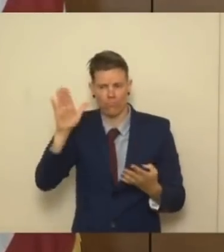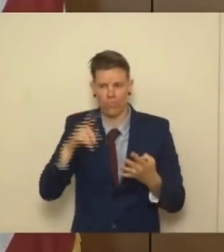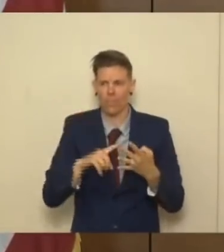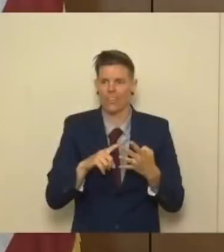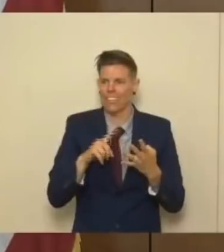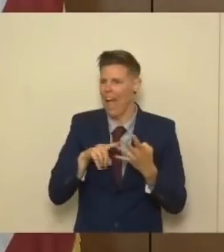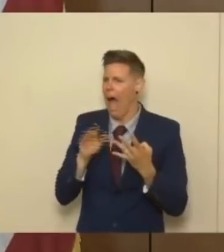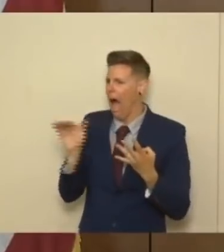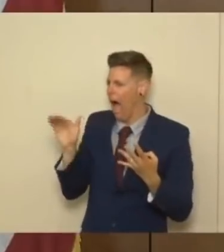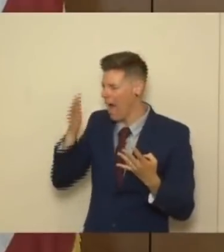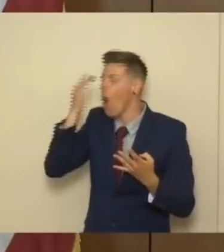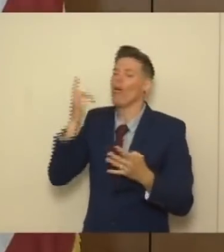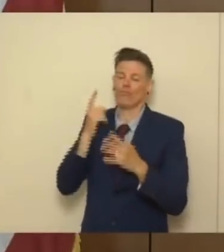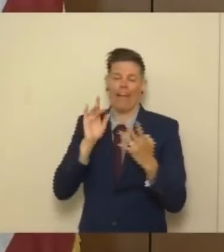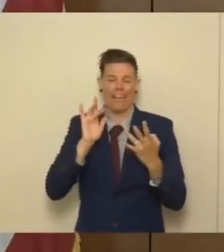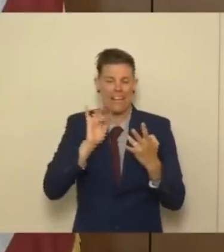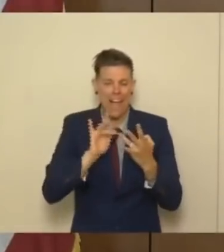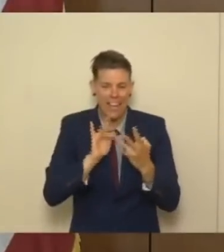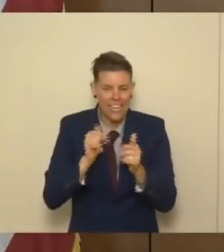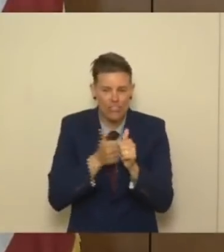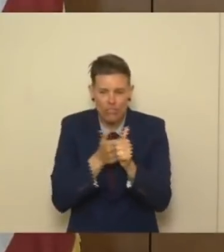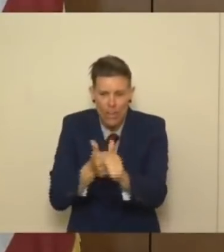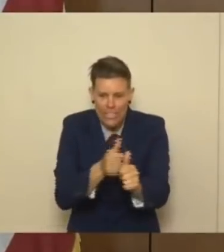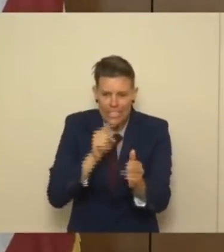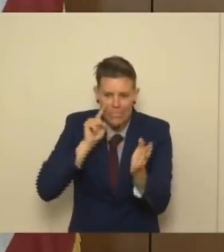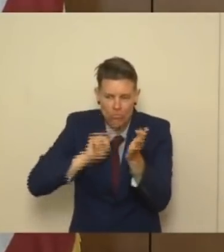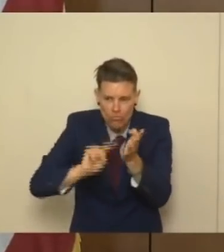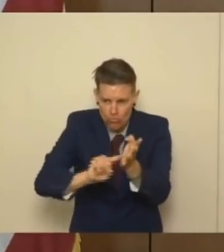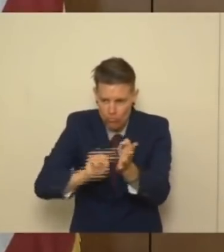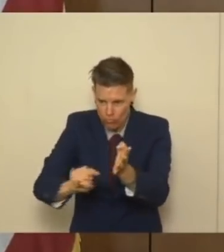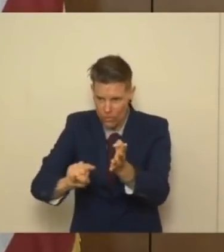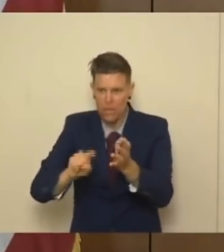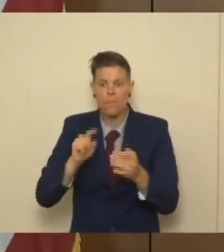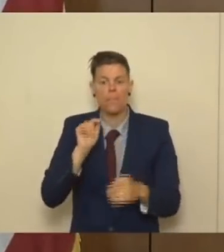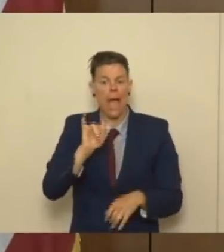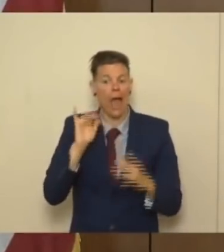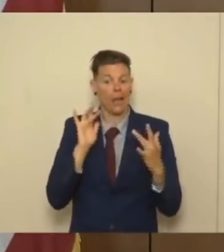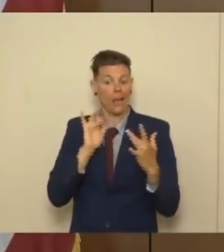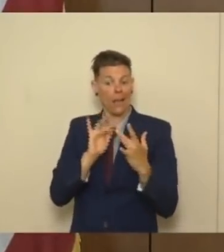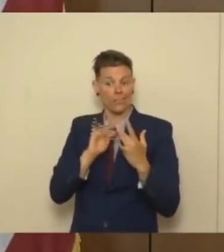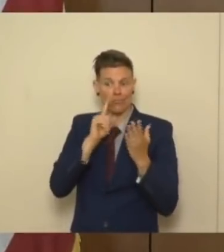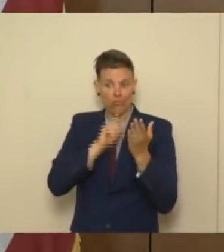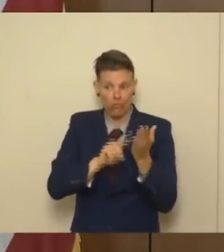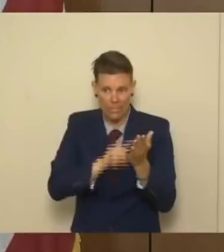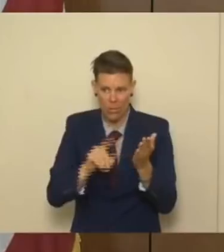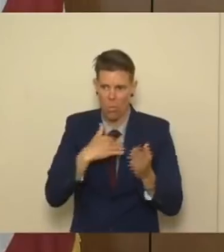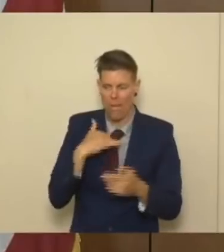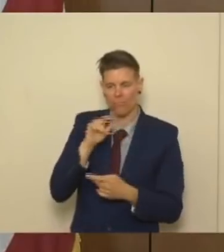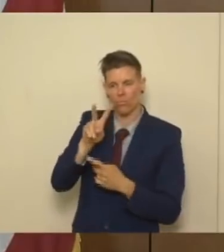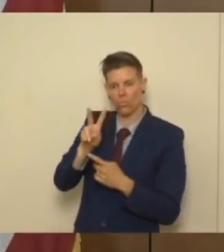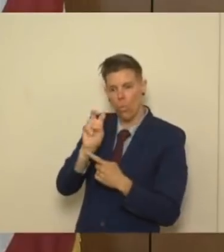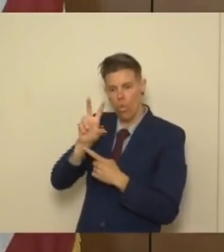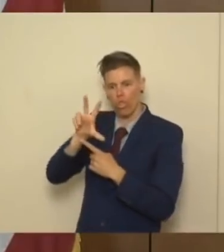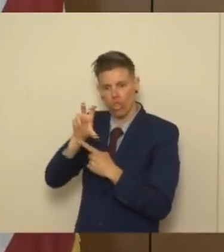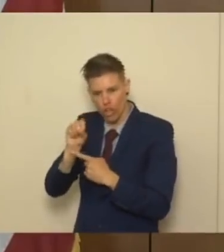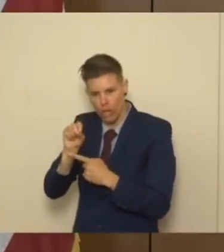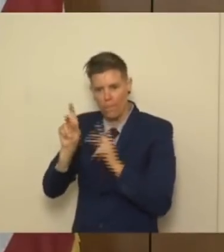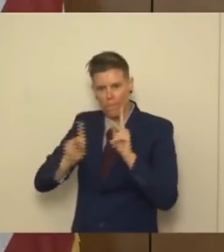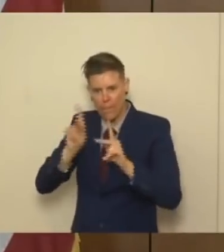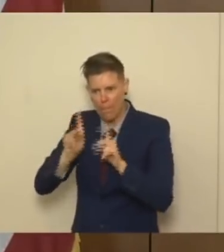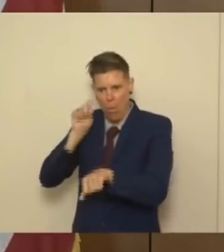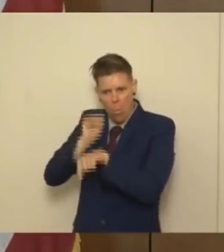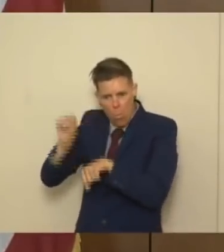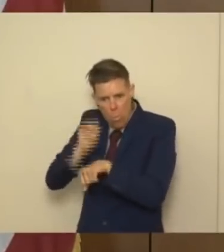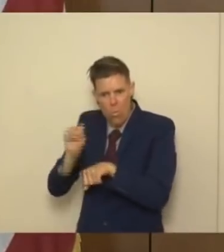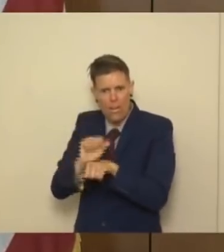Contact tracing. And contact tracing, we've got 230 contact tracers. Another 50 should be on the books by next week. We